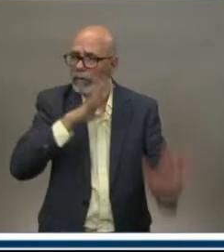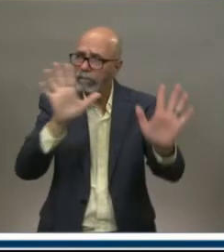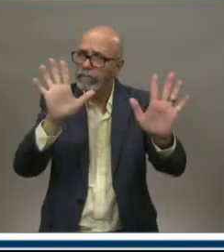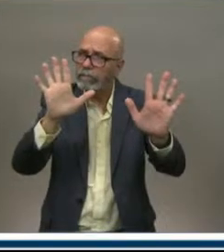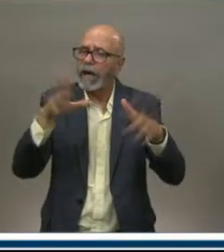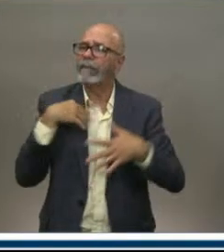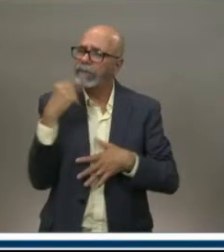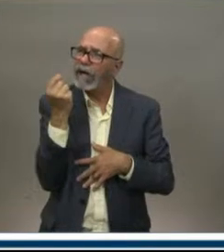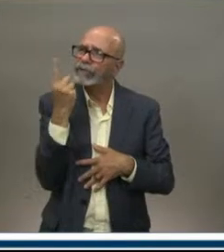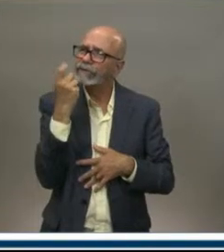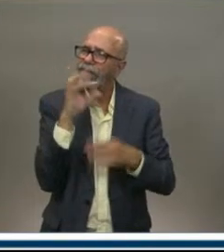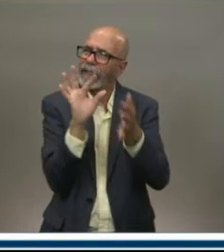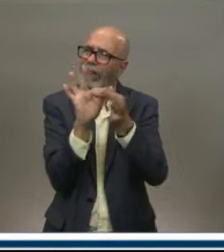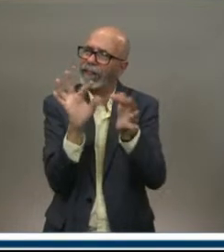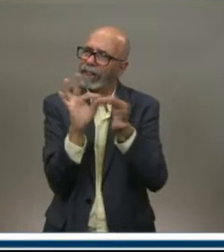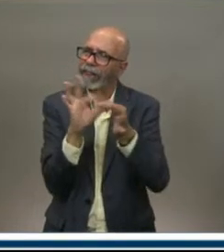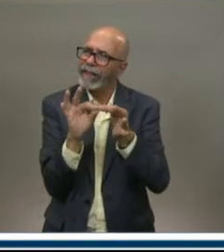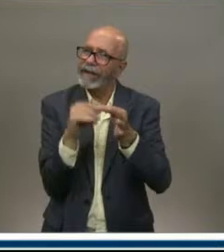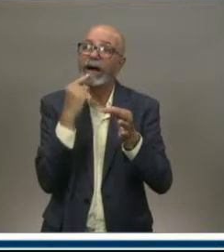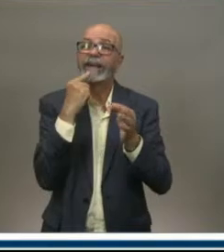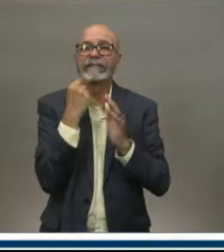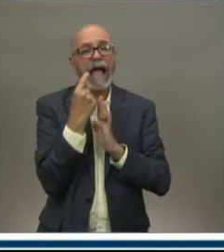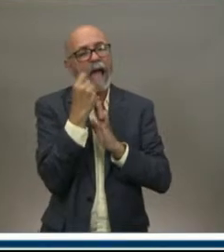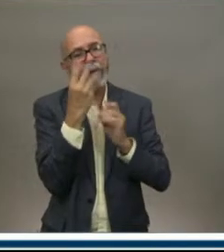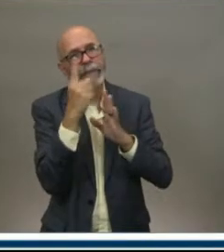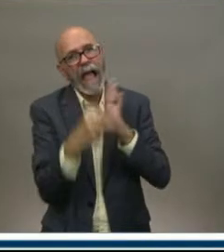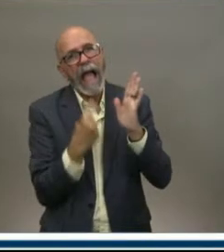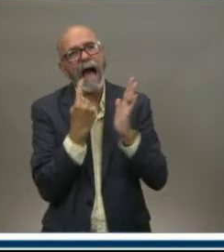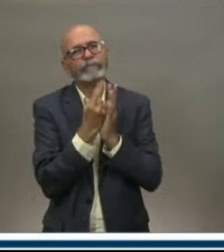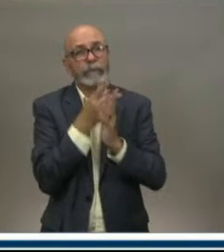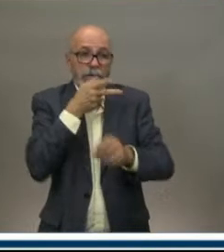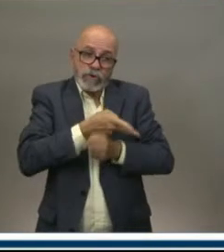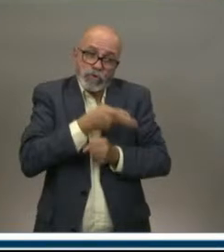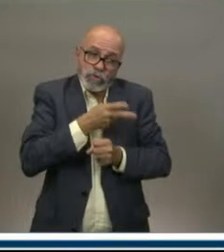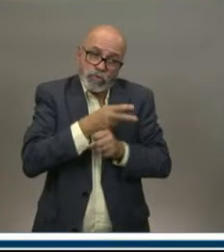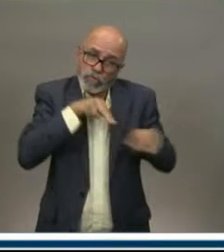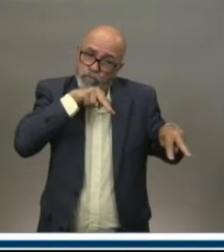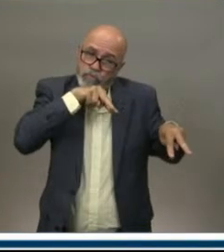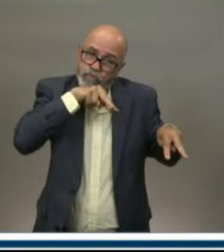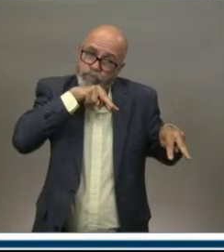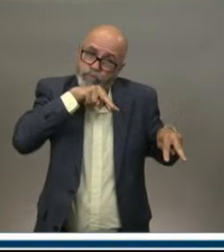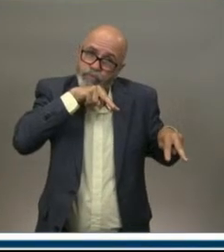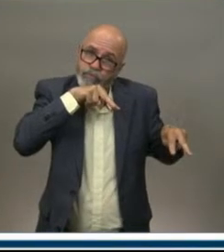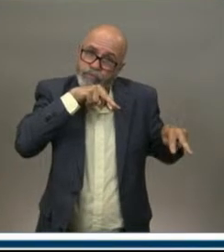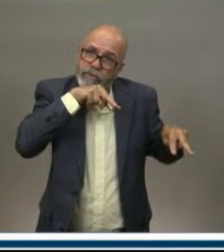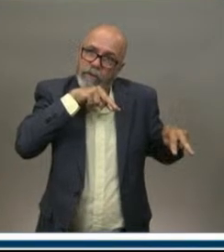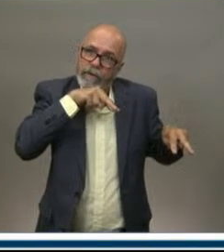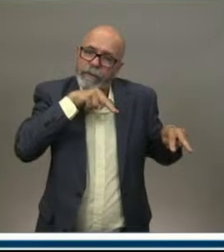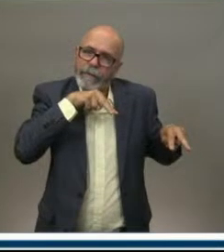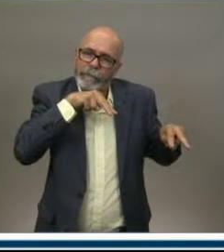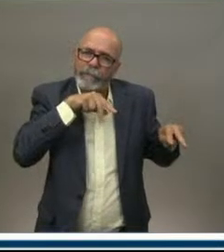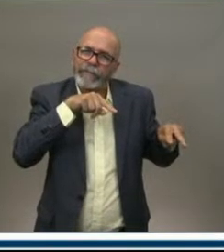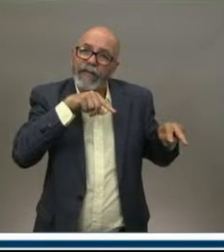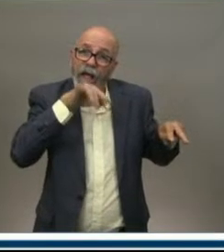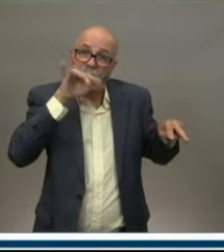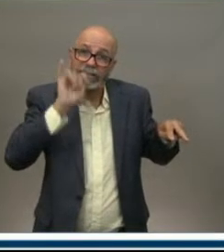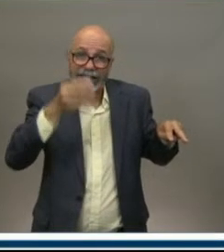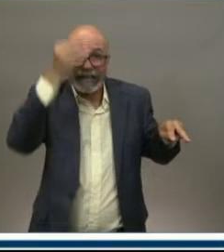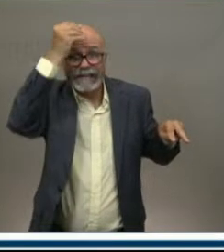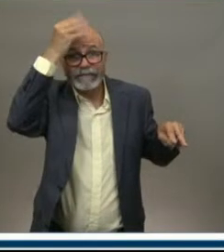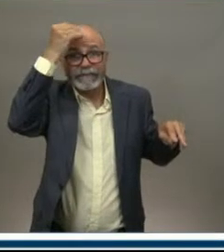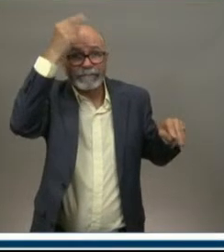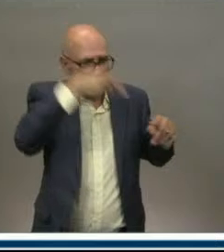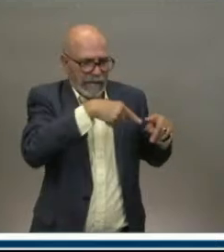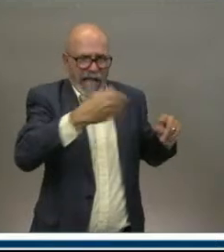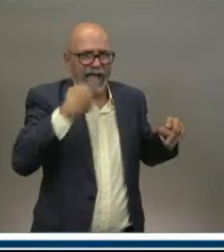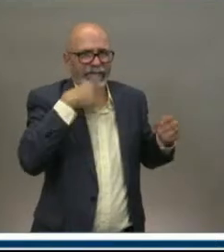of care, hours of care for residents with complex needs, that data is available from